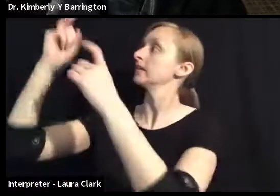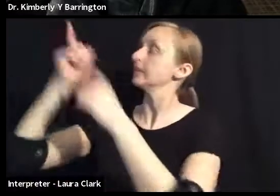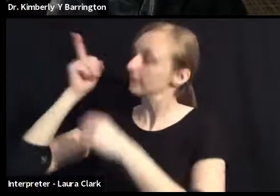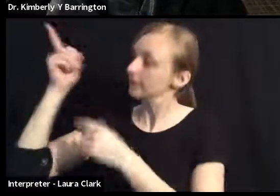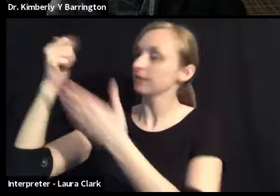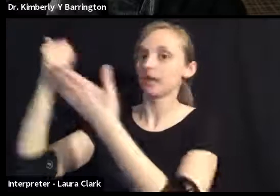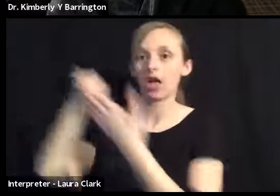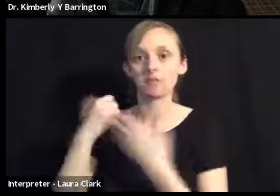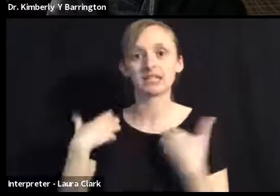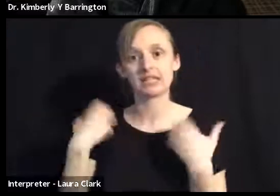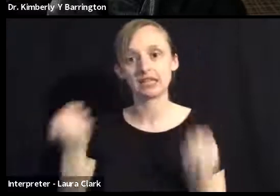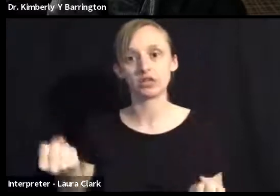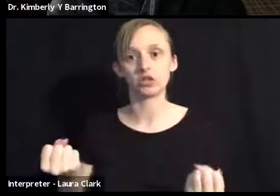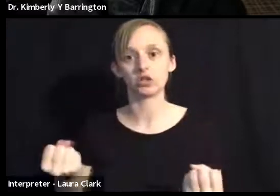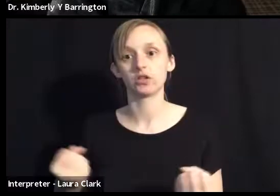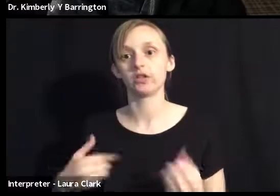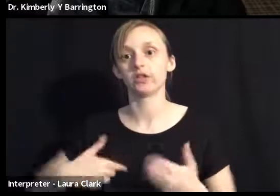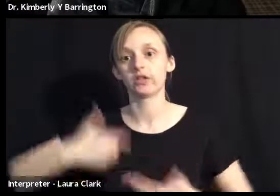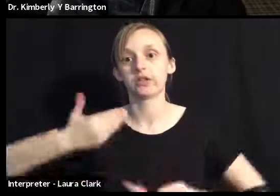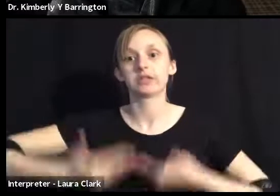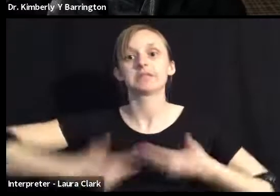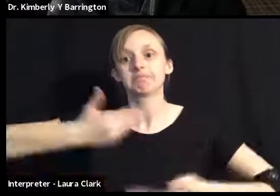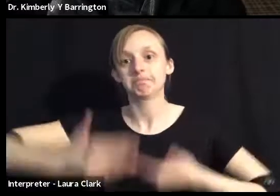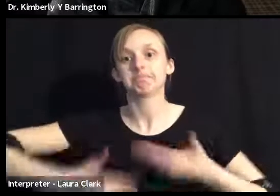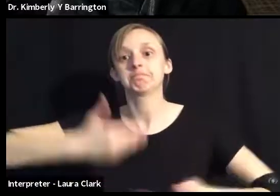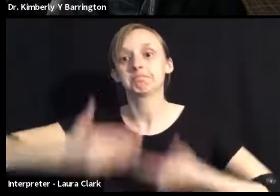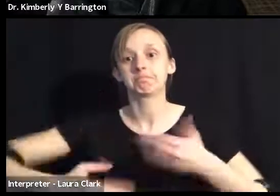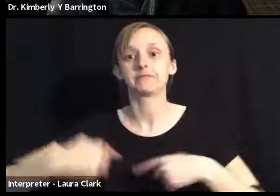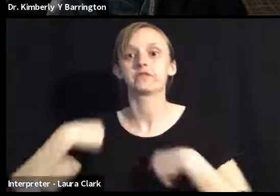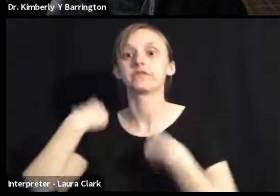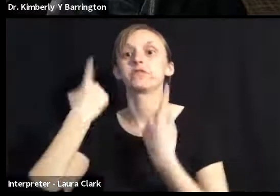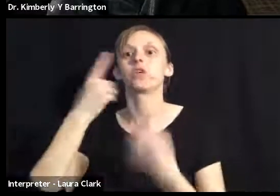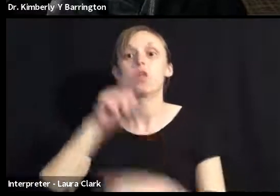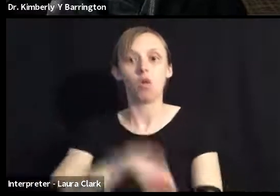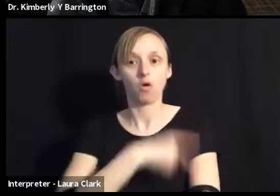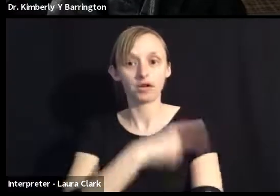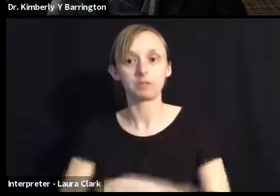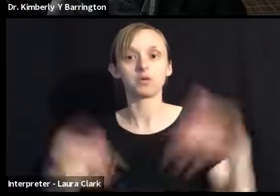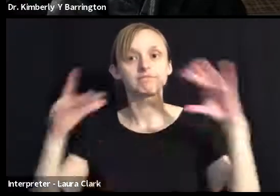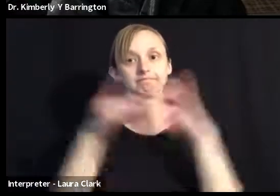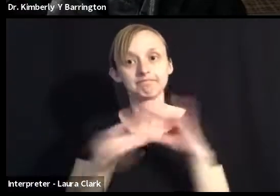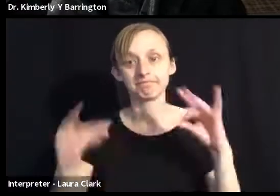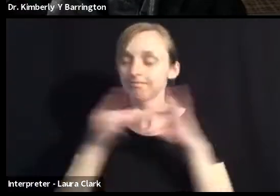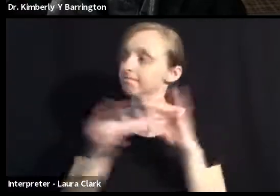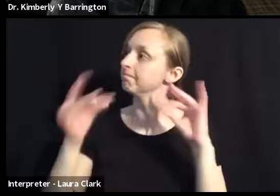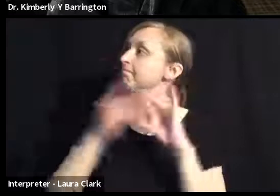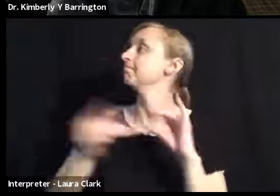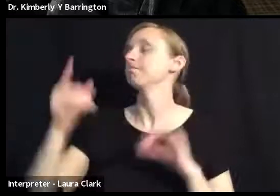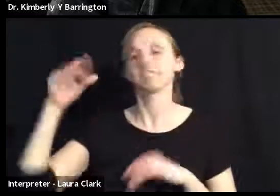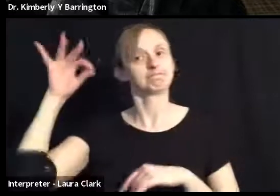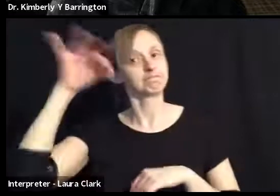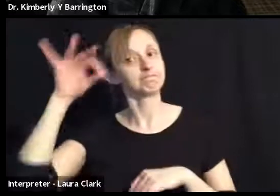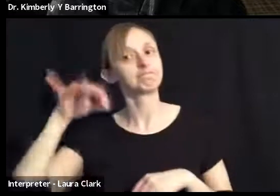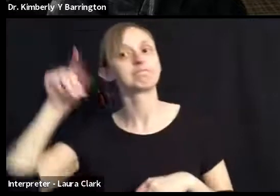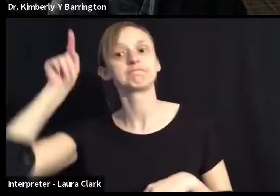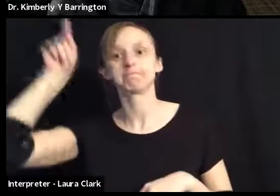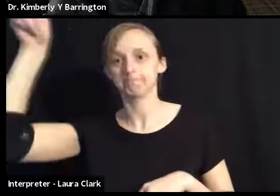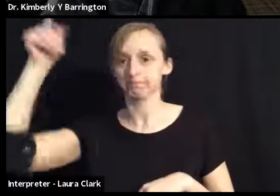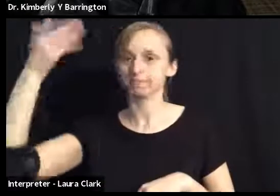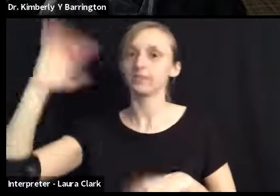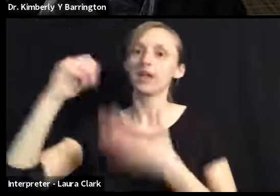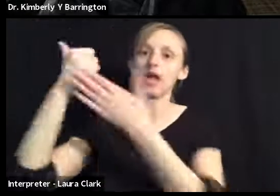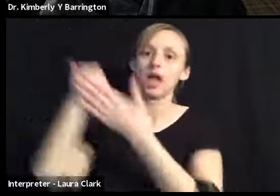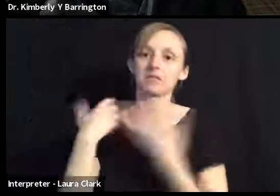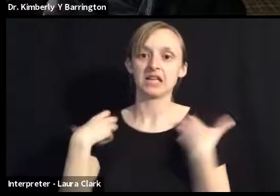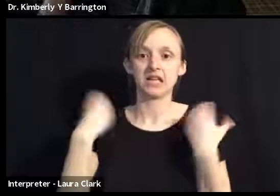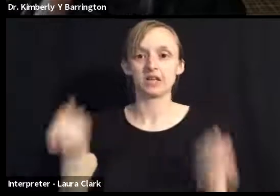been through this process for a very long time with testifying about the healing power of God. So I think this is just normal. I think this